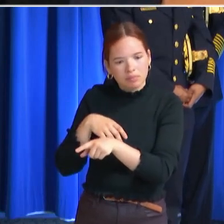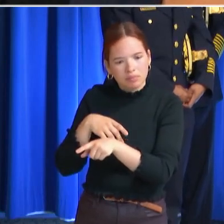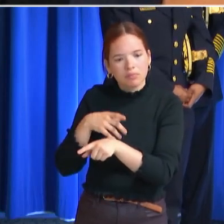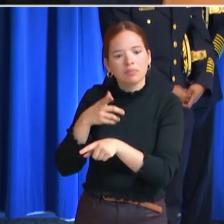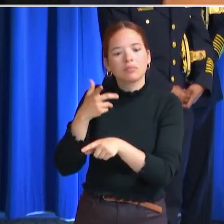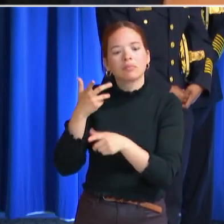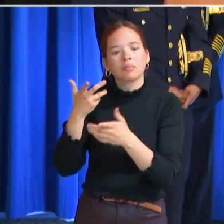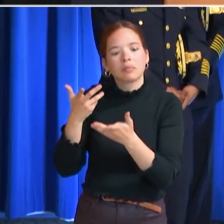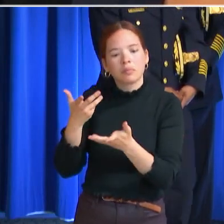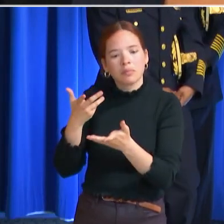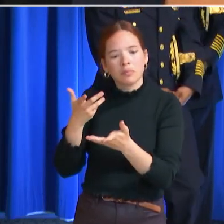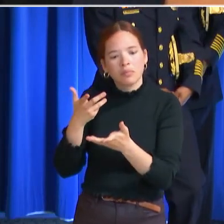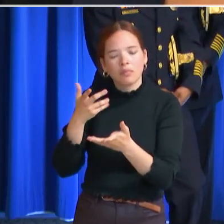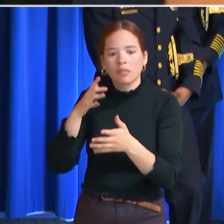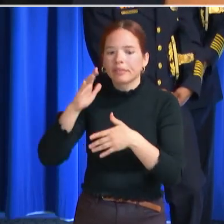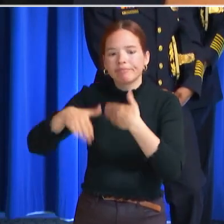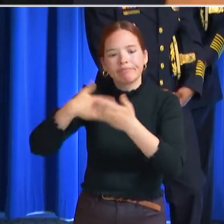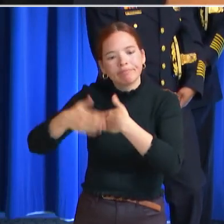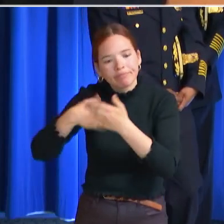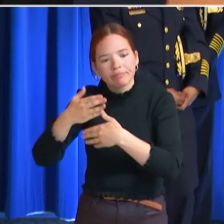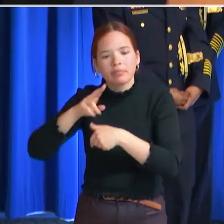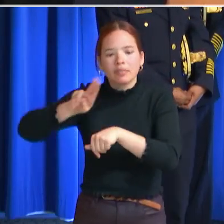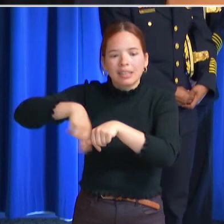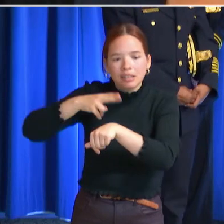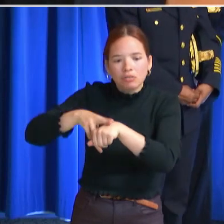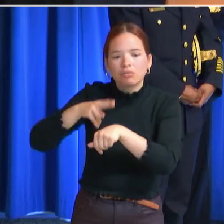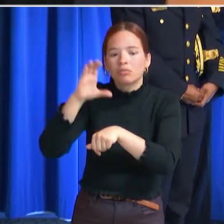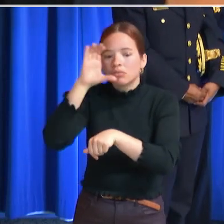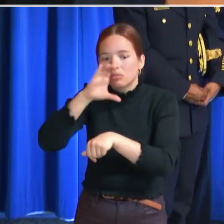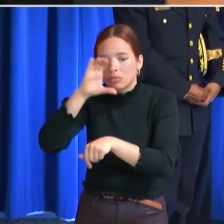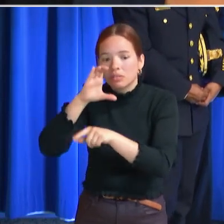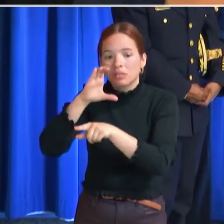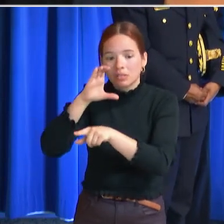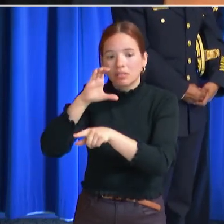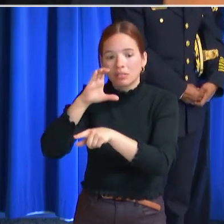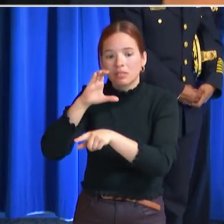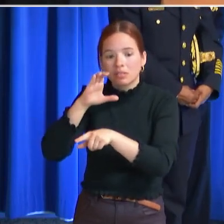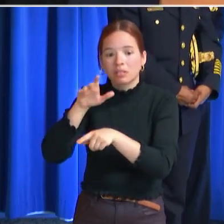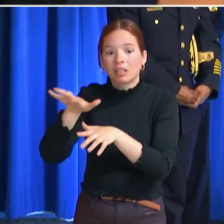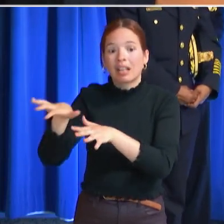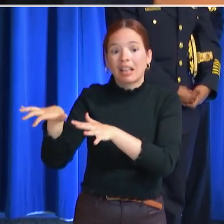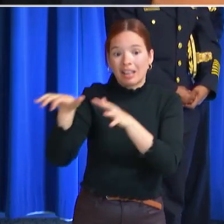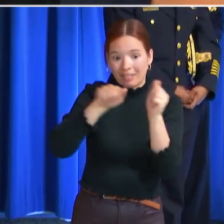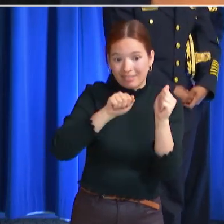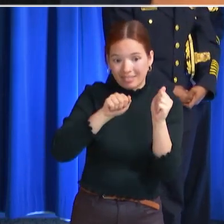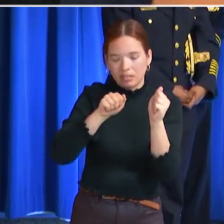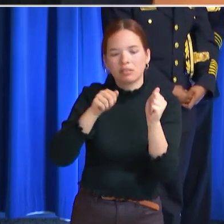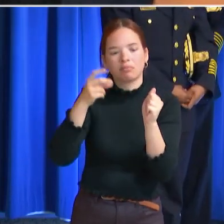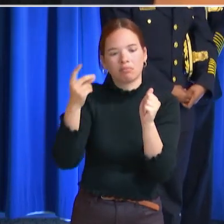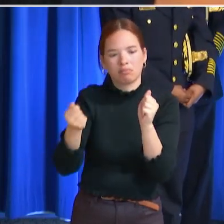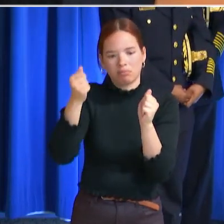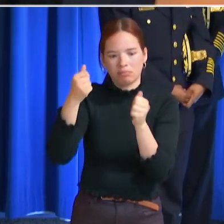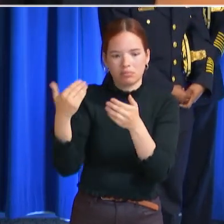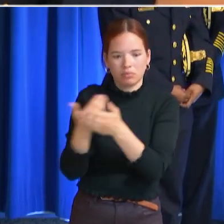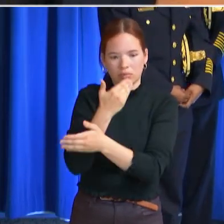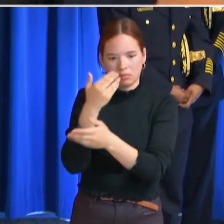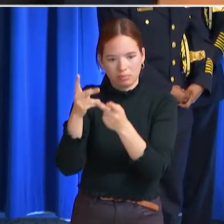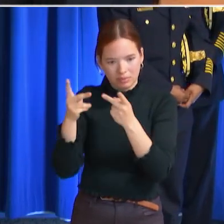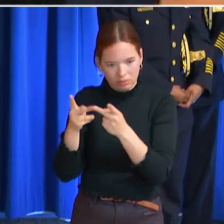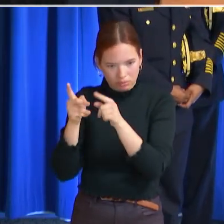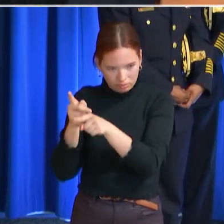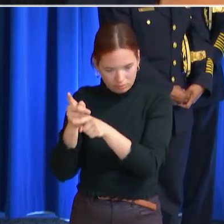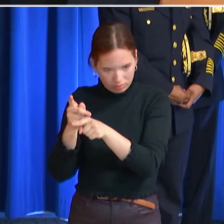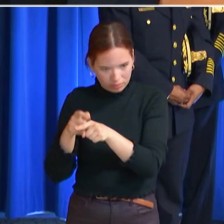expedited national search so that shortly after the chief departs from us, that we are able to name a new chief. But I'm wondering about naming an interim chief